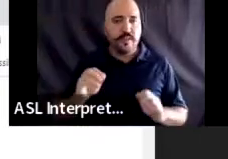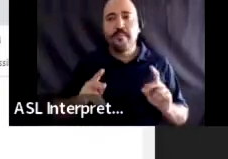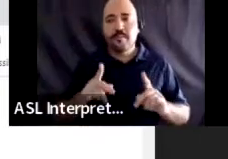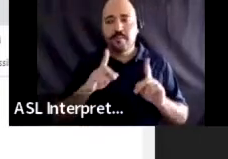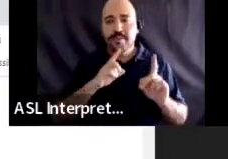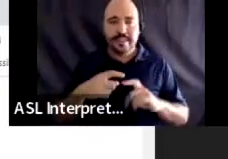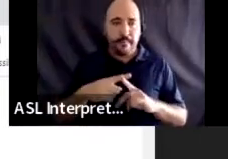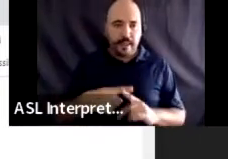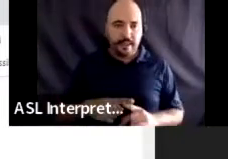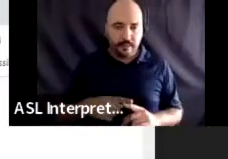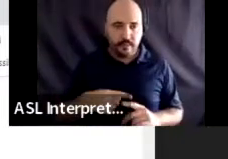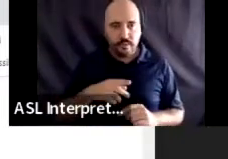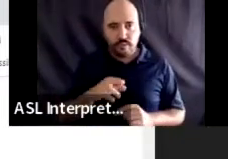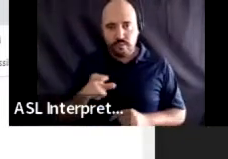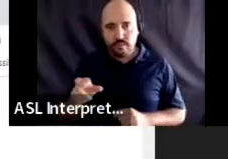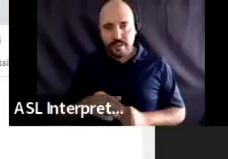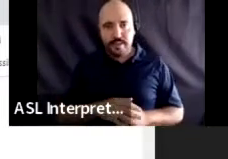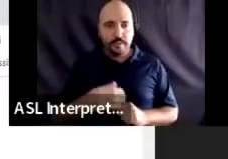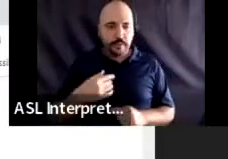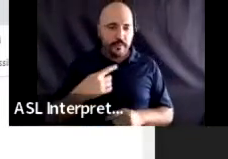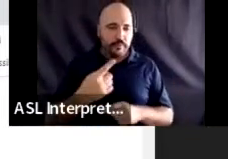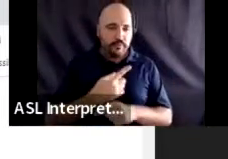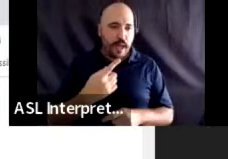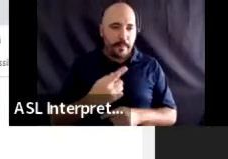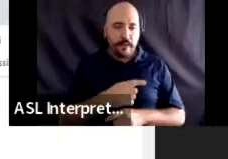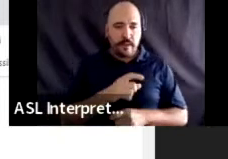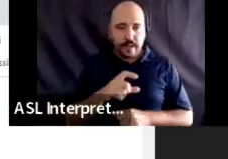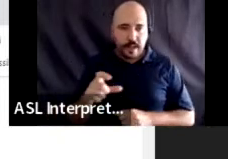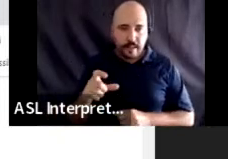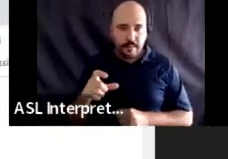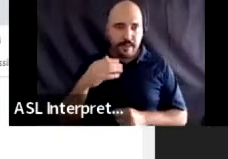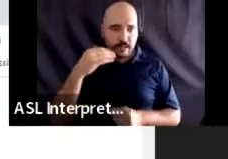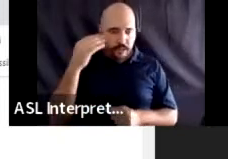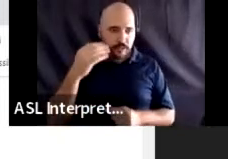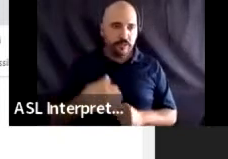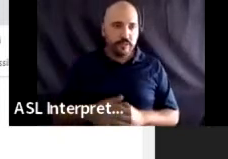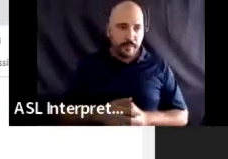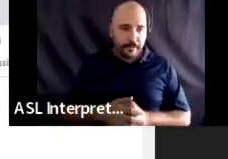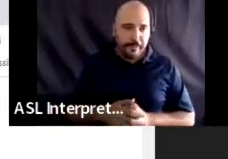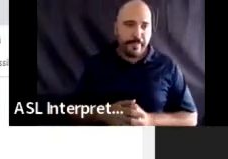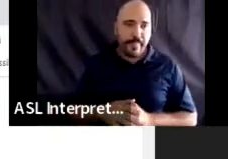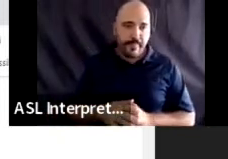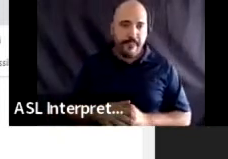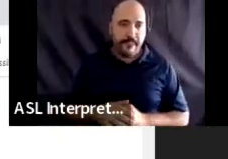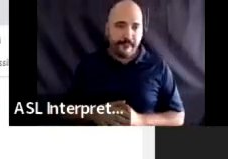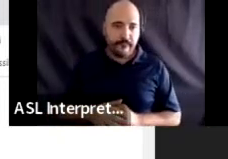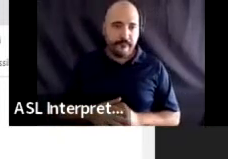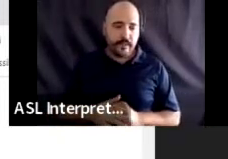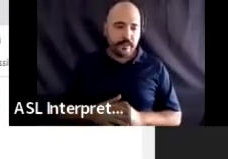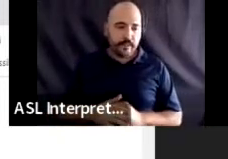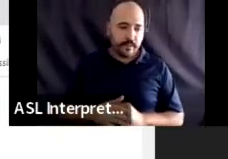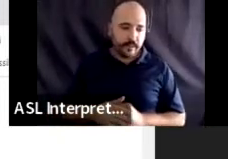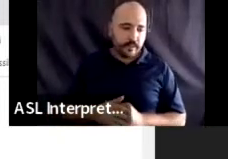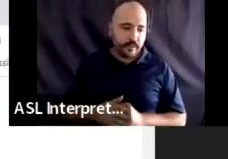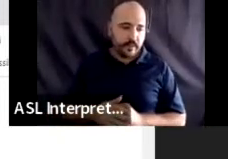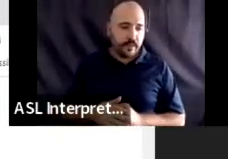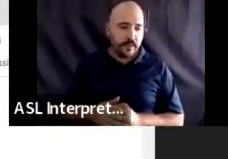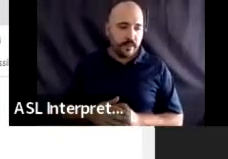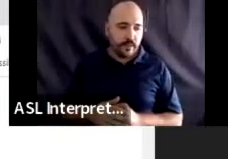right, we do have proper column headers. So Last 7 days daily average 9.30%. right, Column 2. so percent